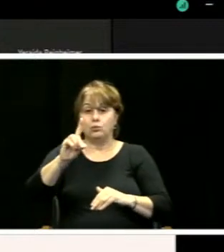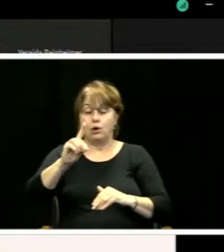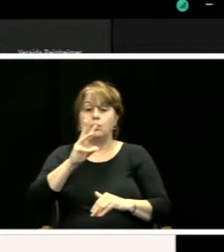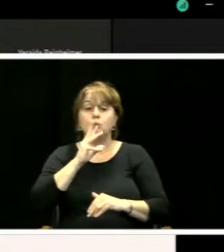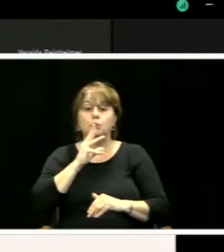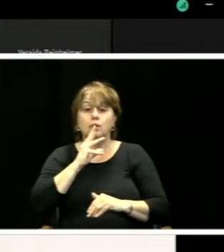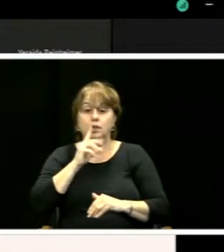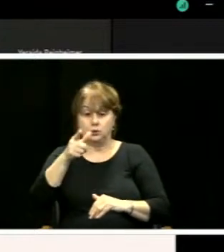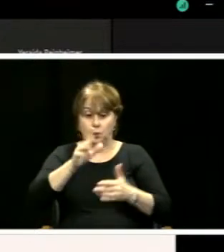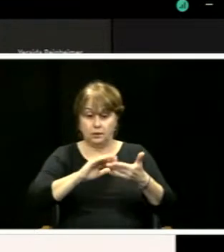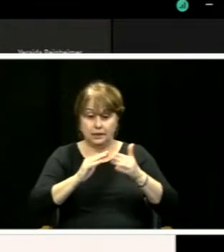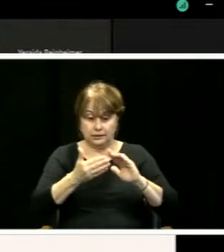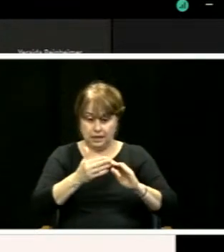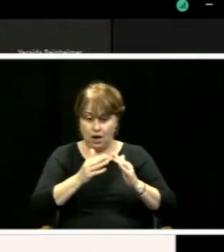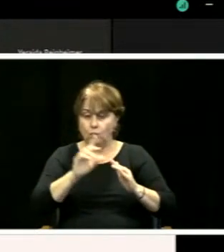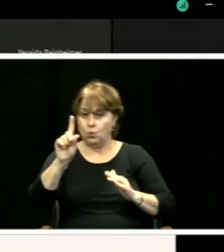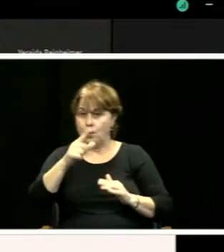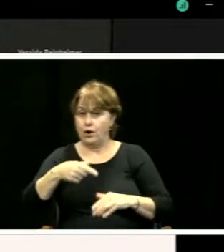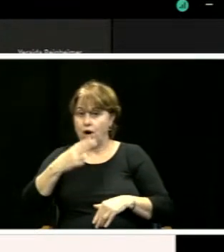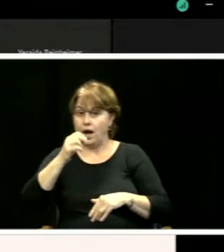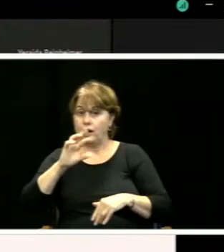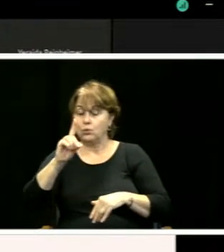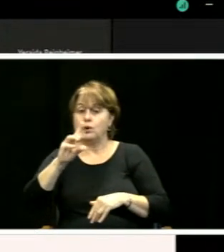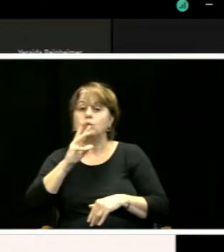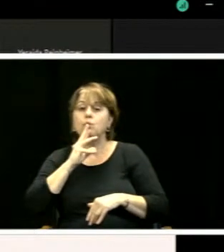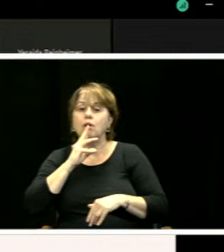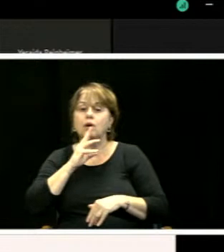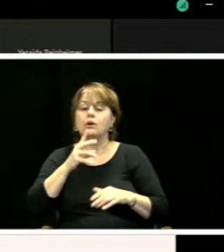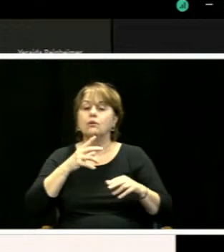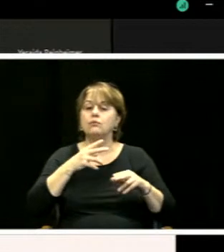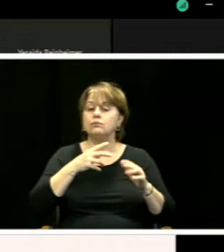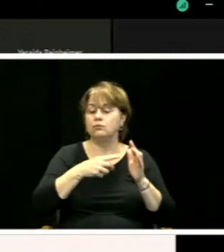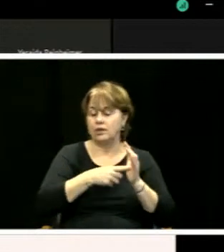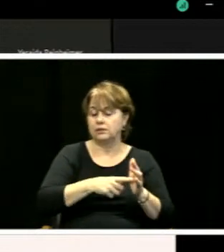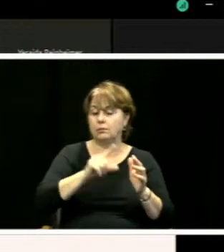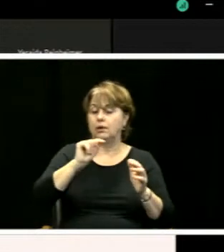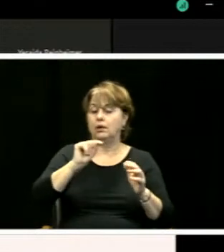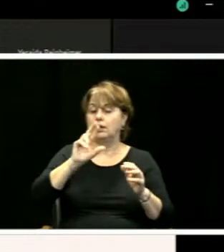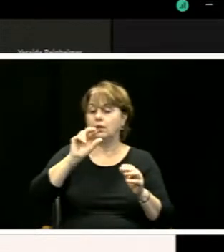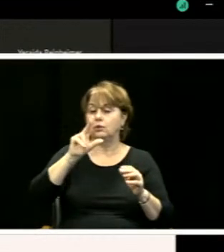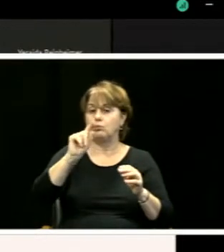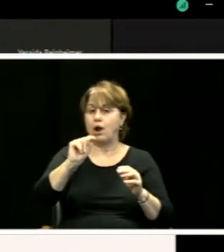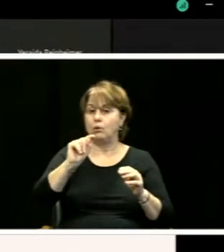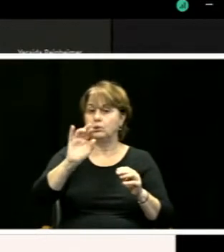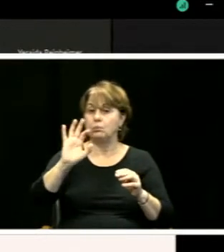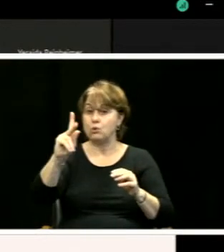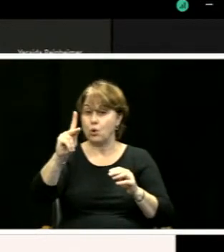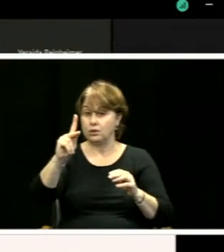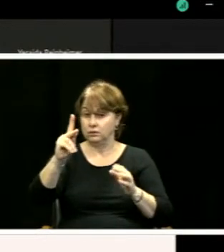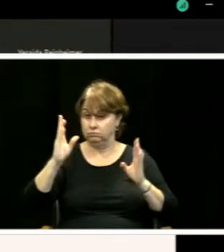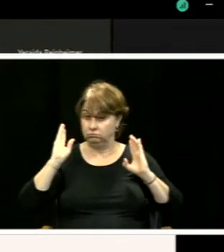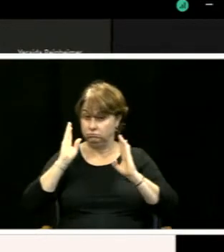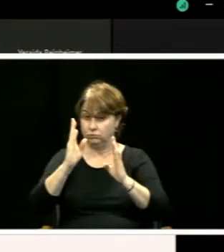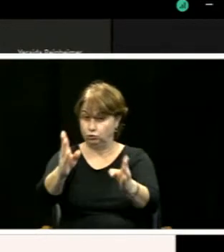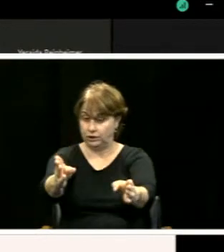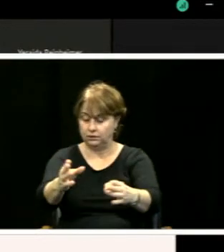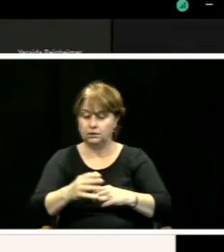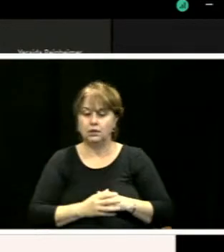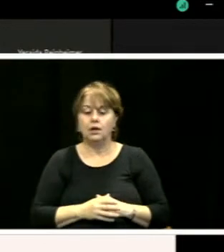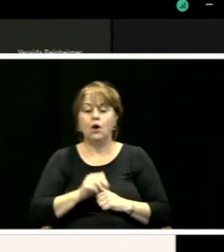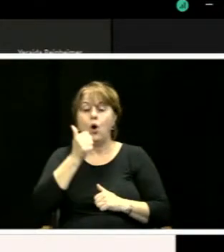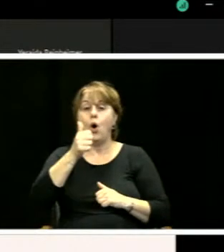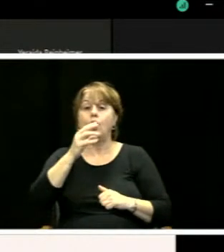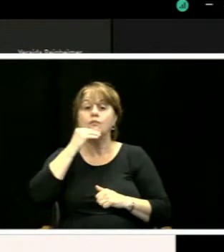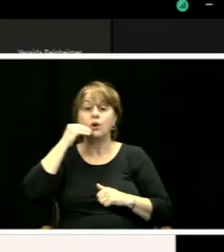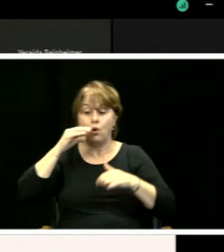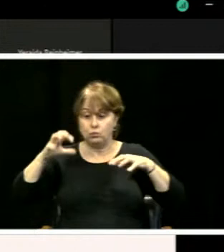generally in an area where it's high groundwater. Trout Brook runs right through much of the drainage area that we studied, and all of the homes around the